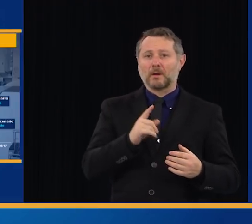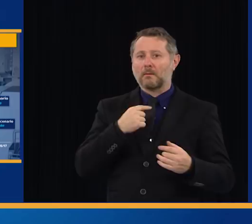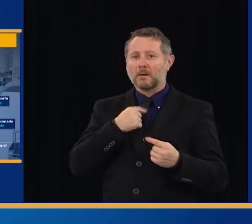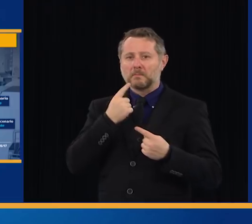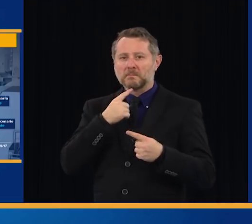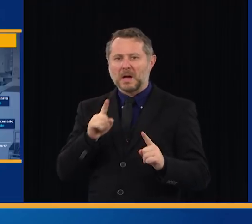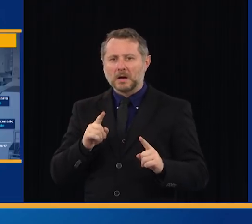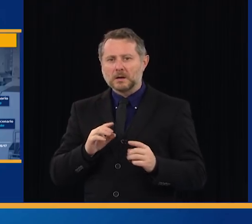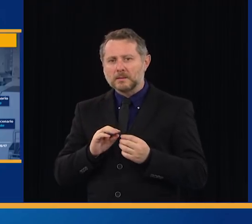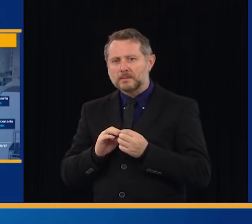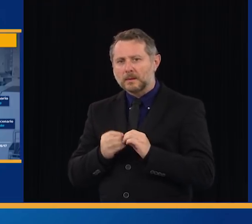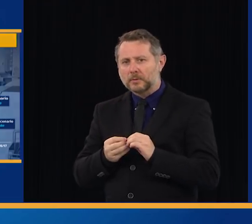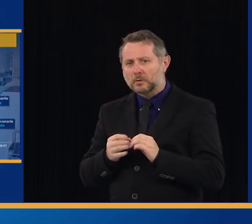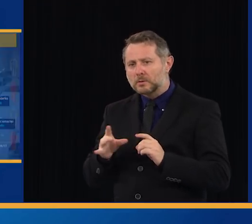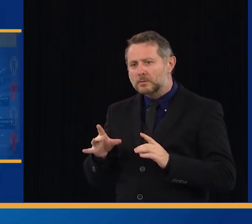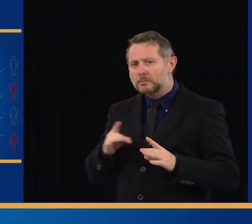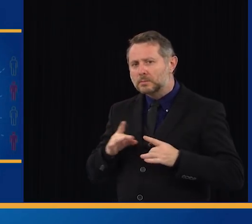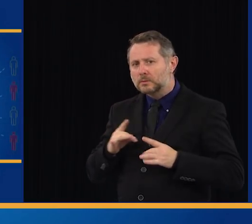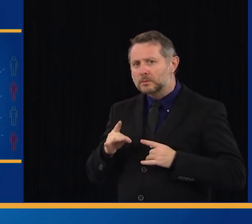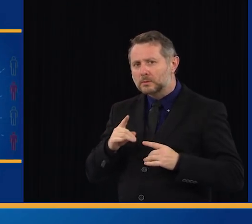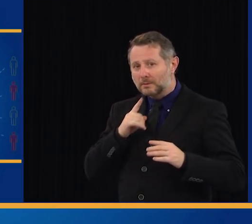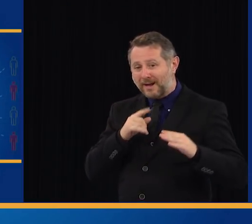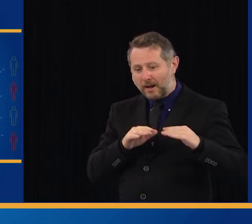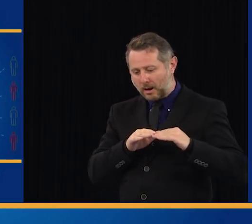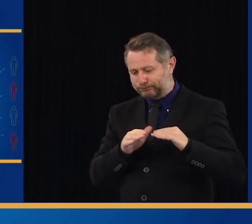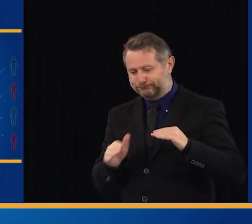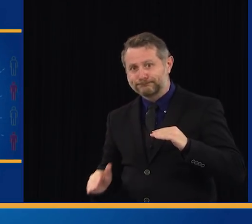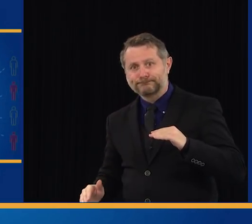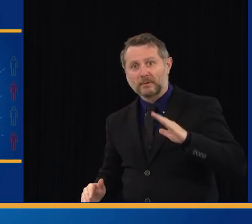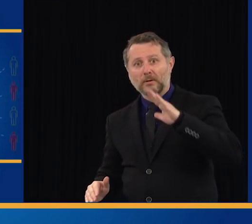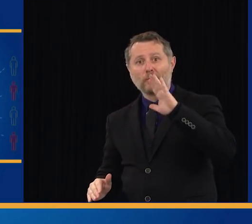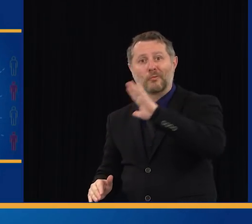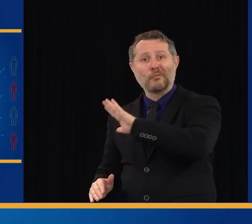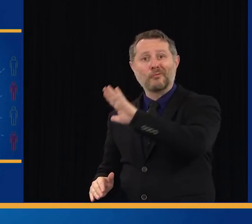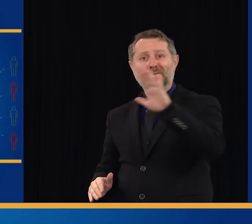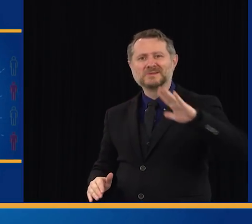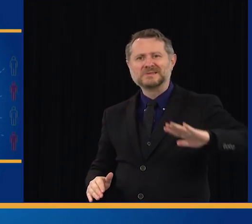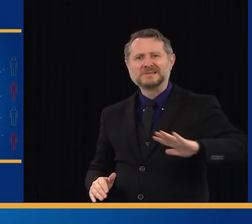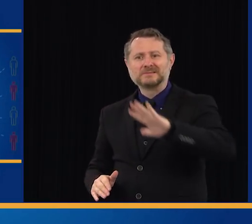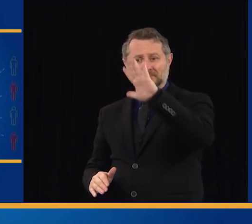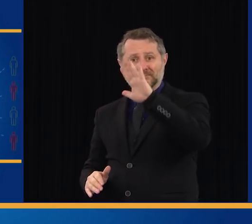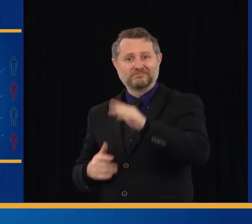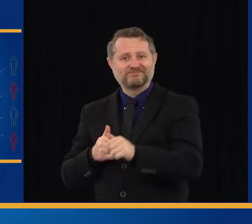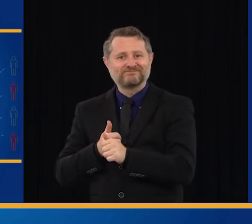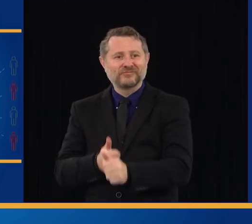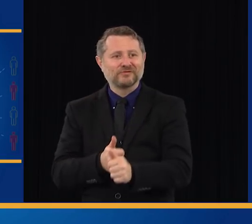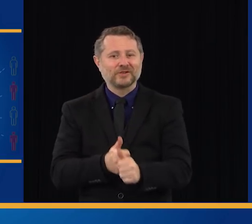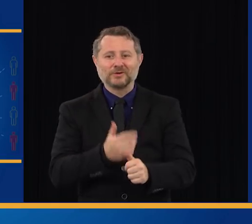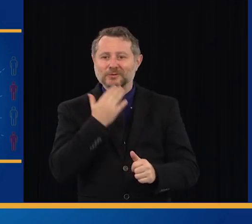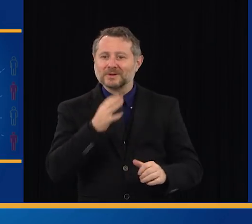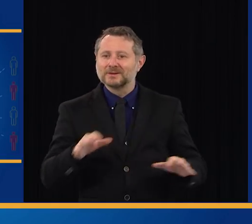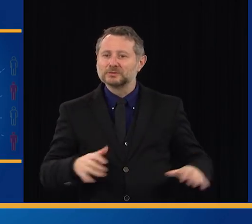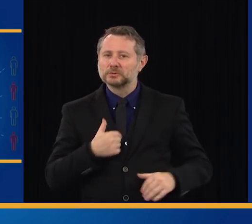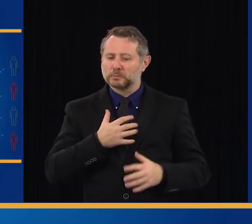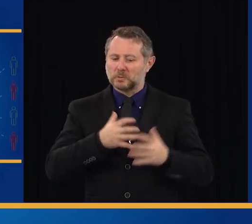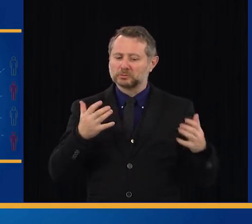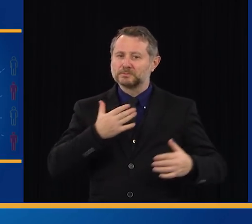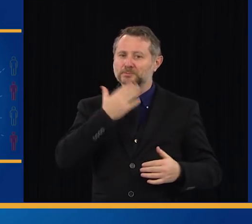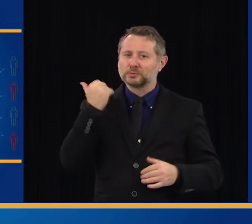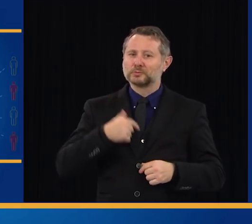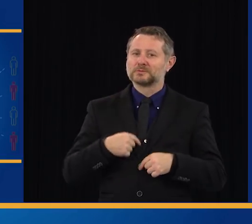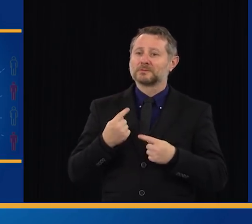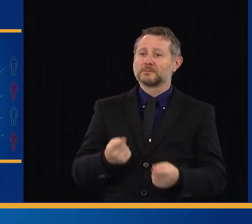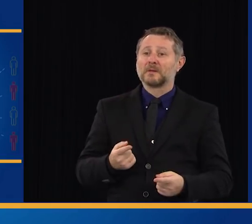our actions, and that's why we're in a better position today. Now, what does the infection rate